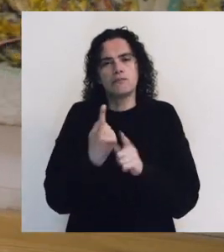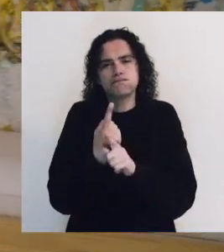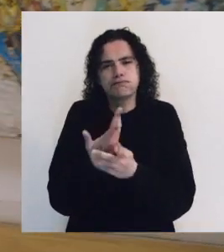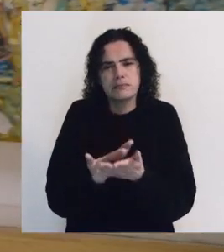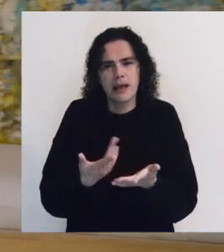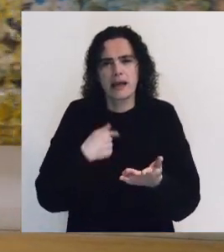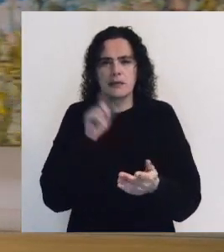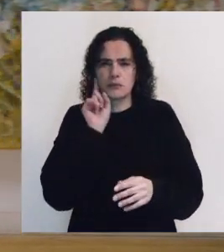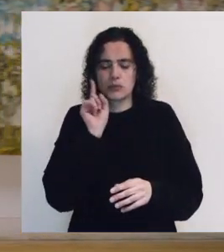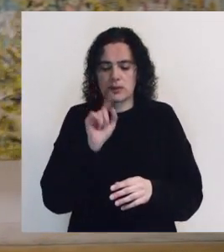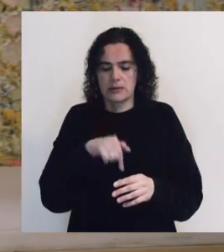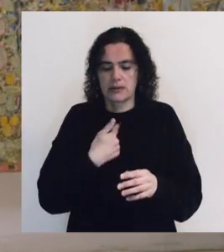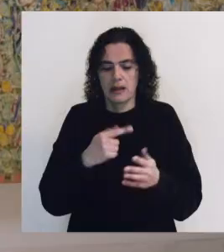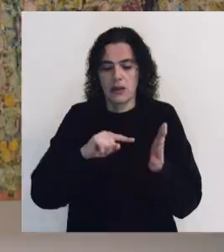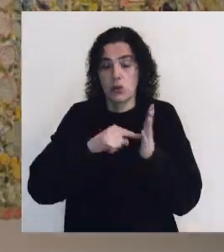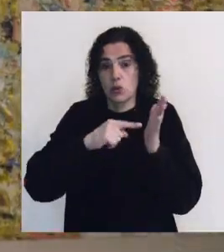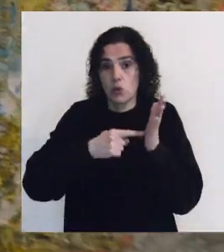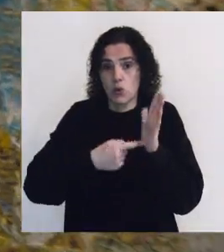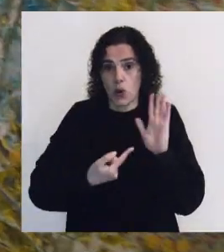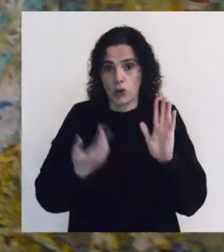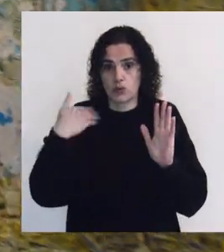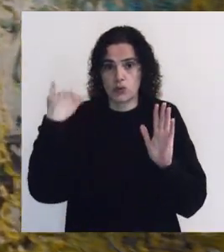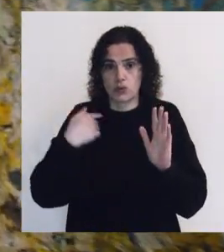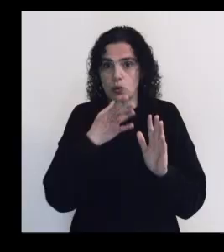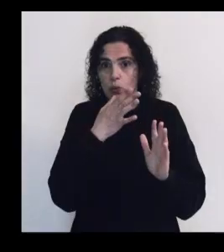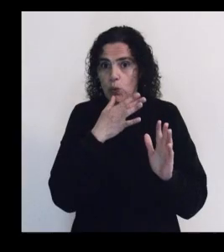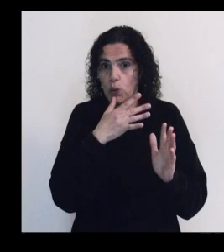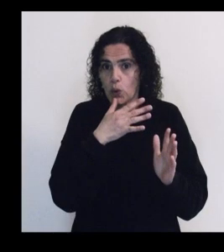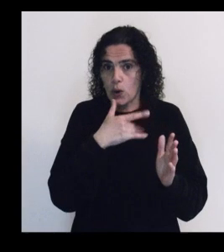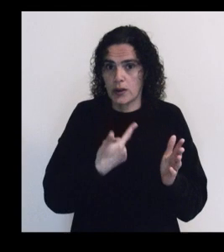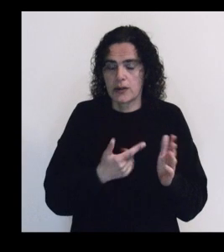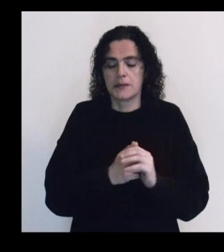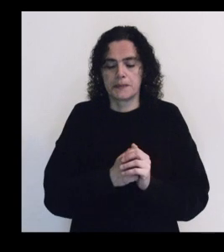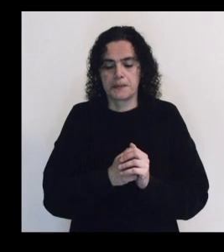here which is very important. So the dots that were the color